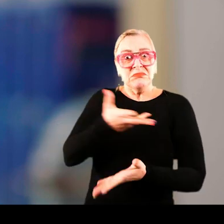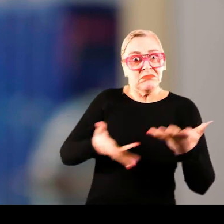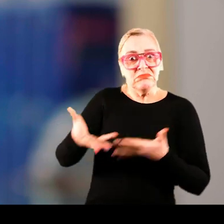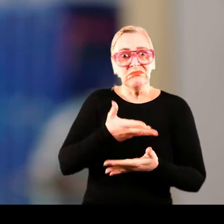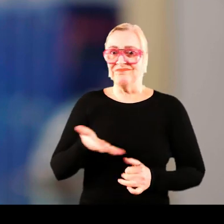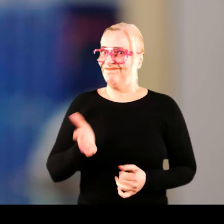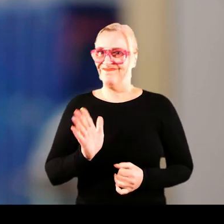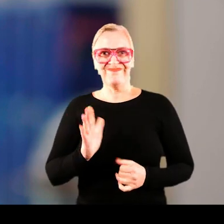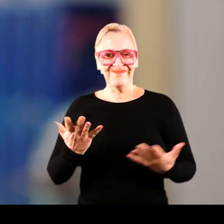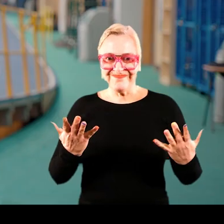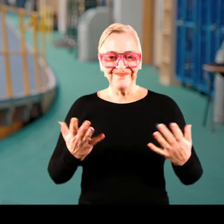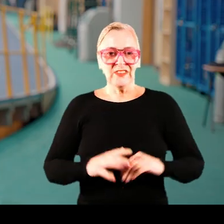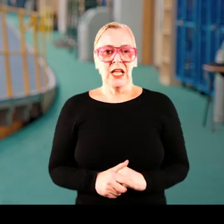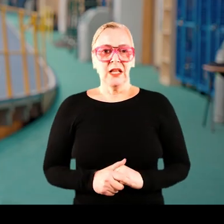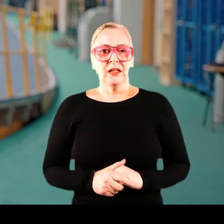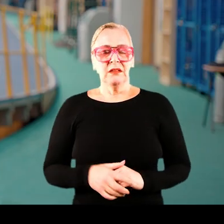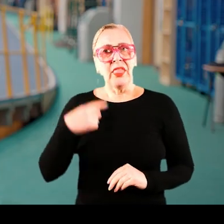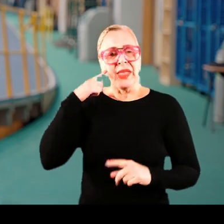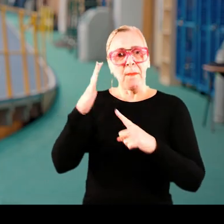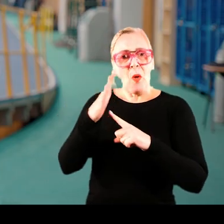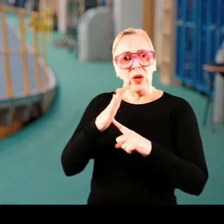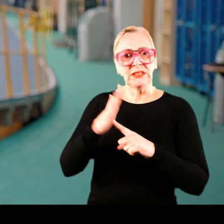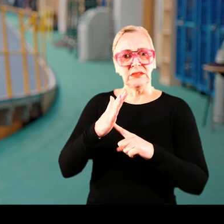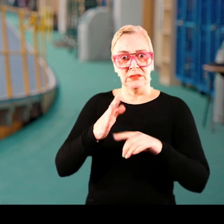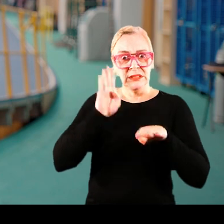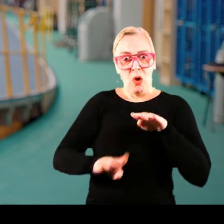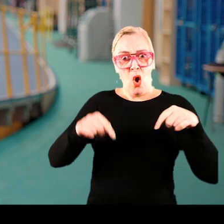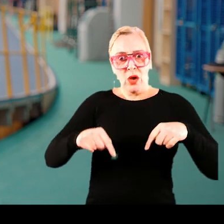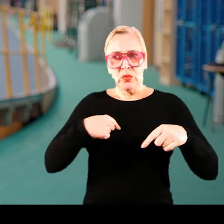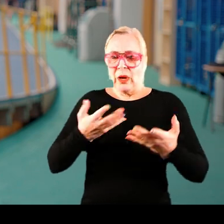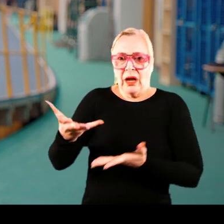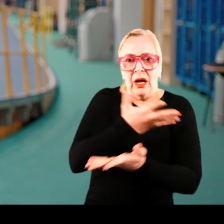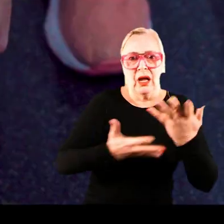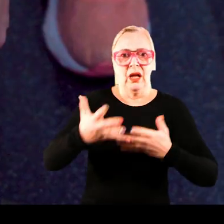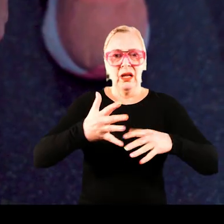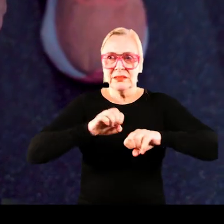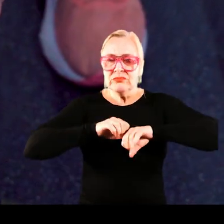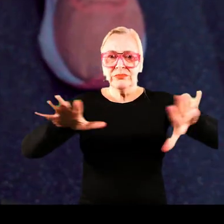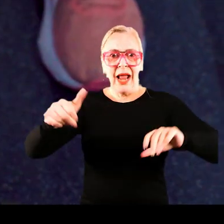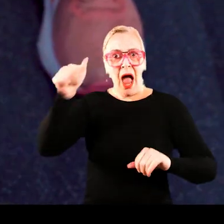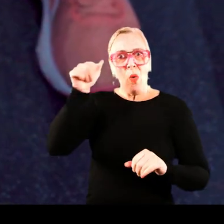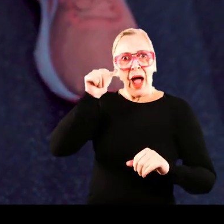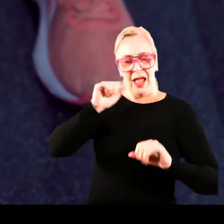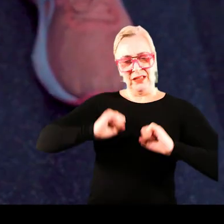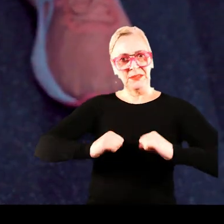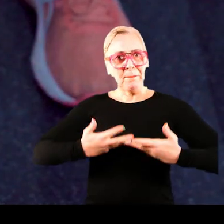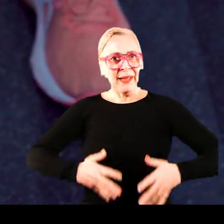that they're not spoken about. So I think it's so important that we start raising the profile of menstrual cycles in